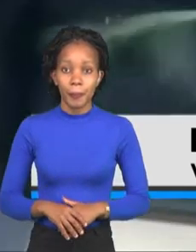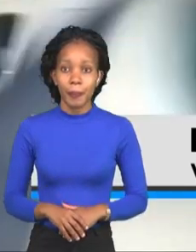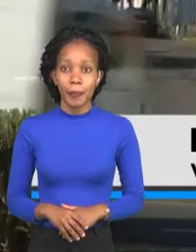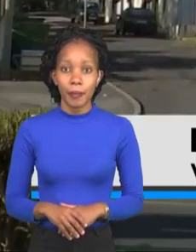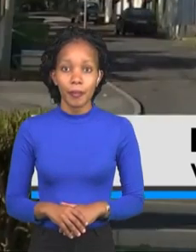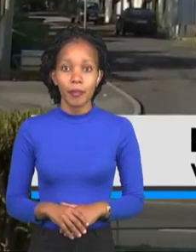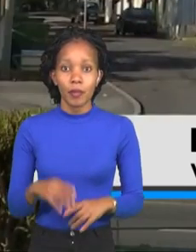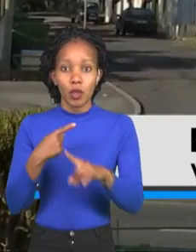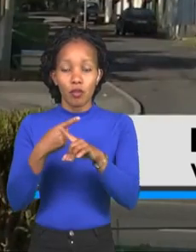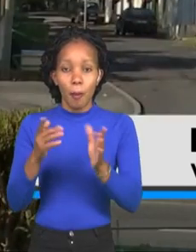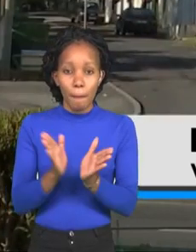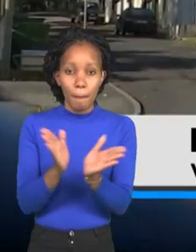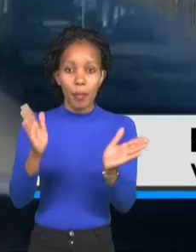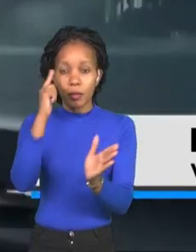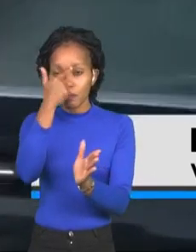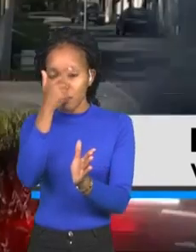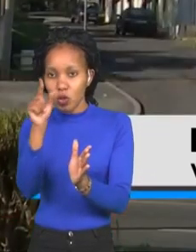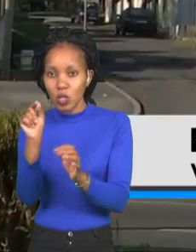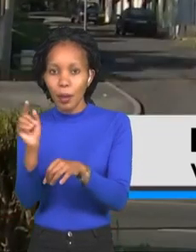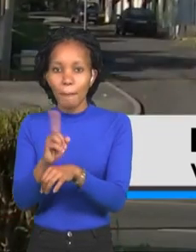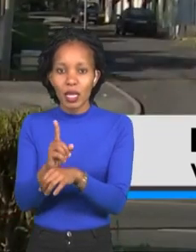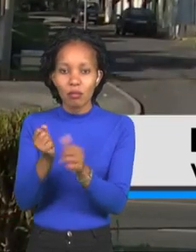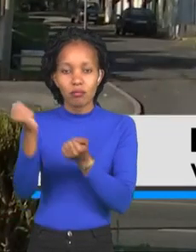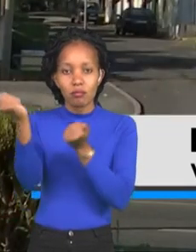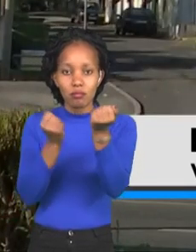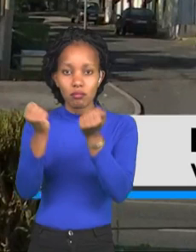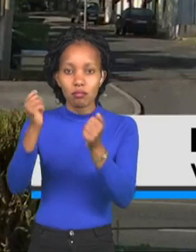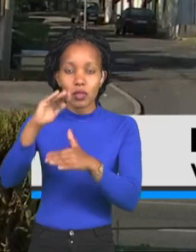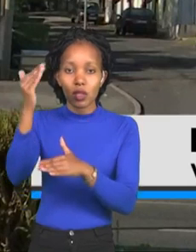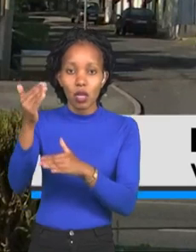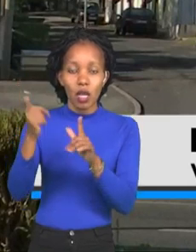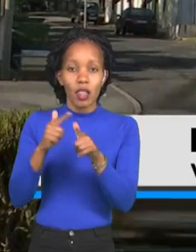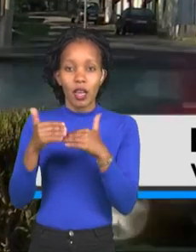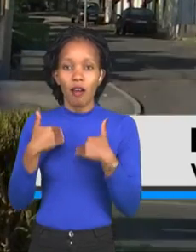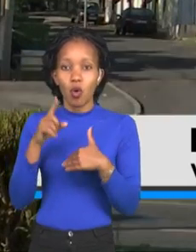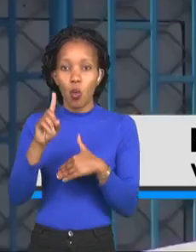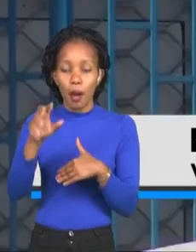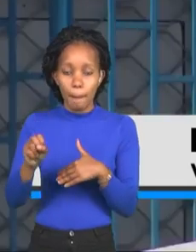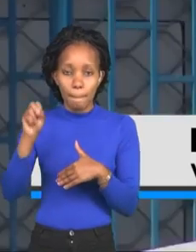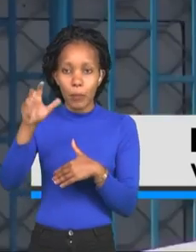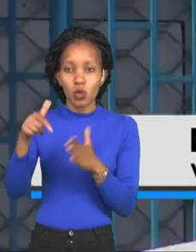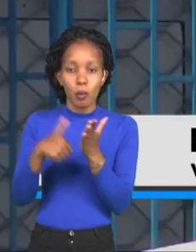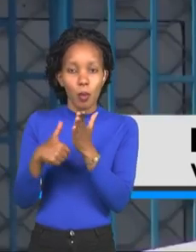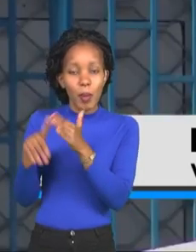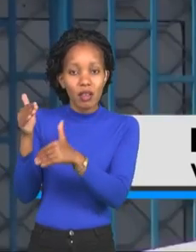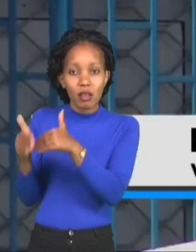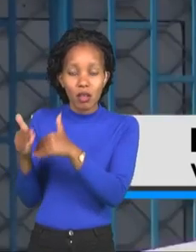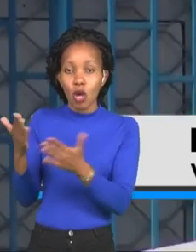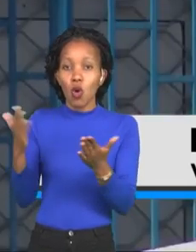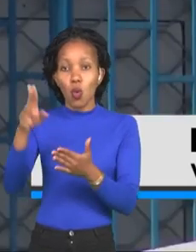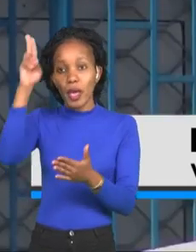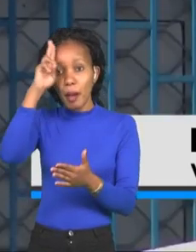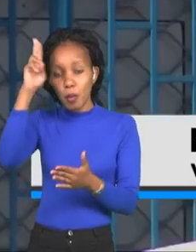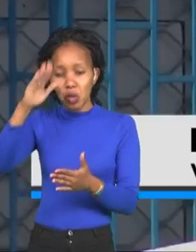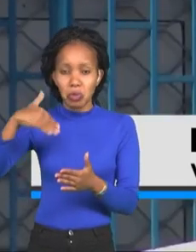Hidden from the public eye, just a 20-minute drive from downtown Lisbon, lies one of Portugal's most problematic neighborhoods, where police